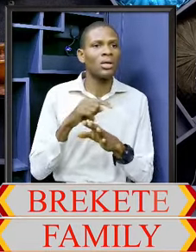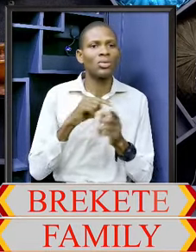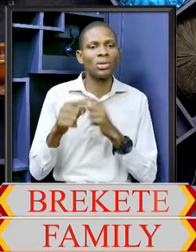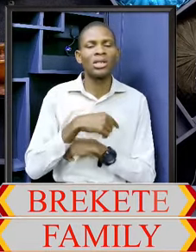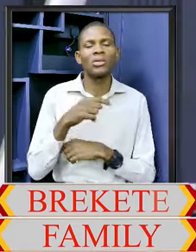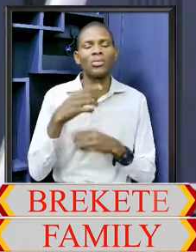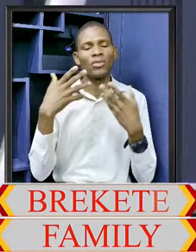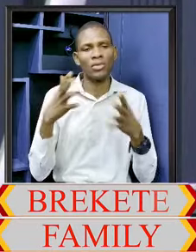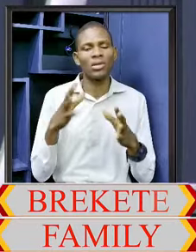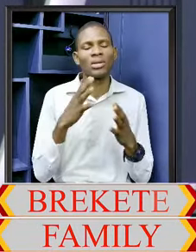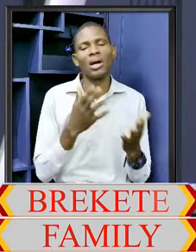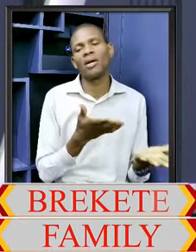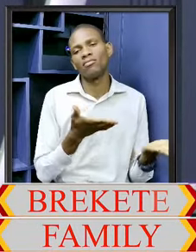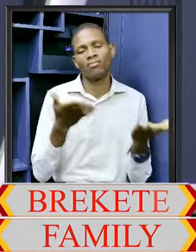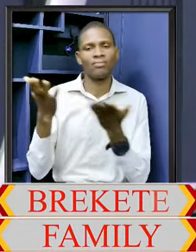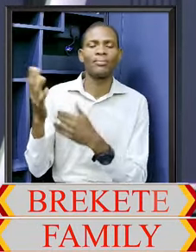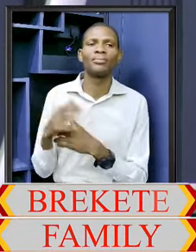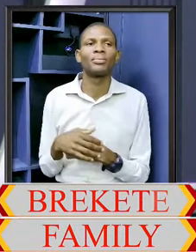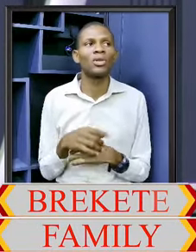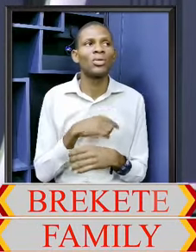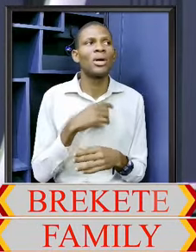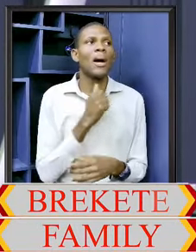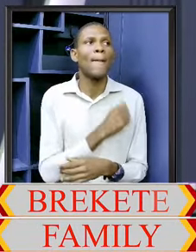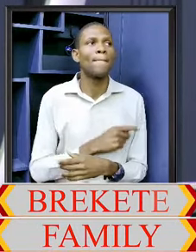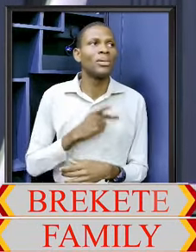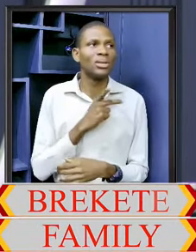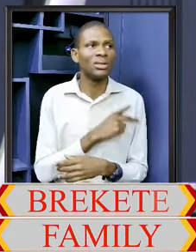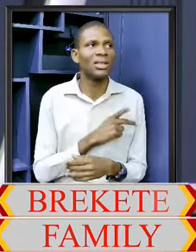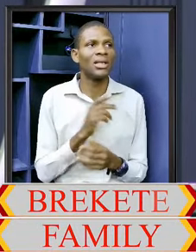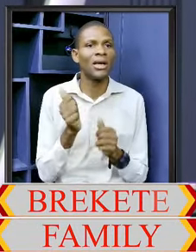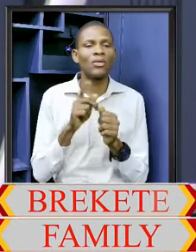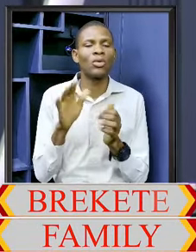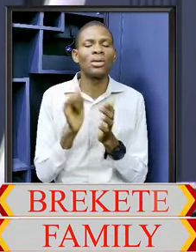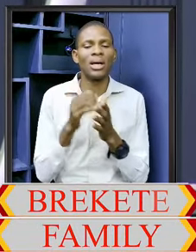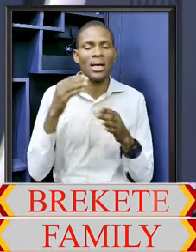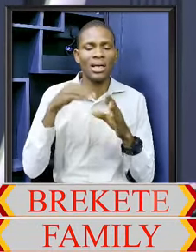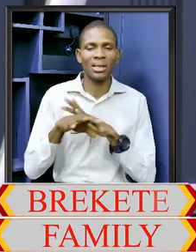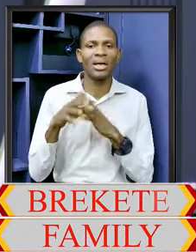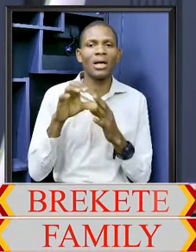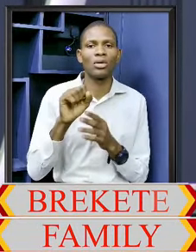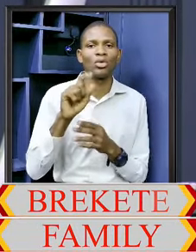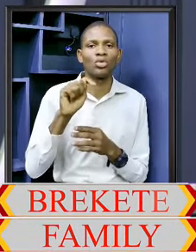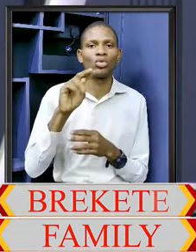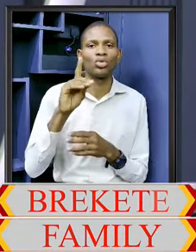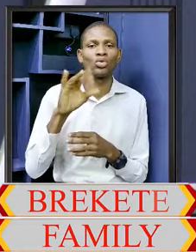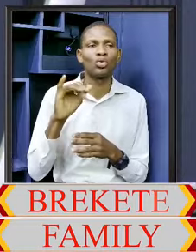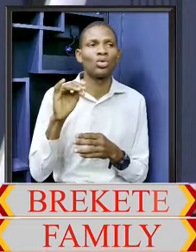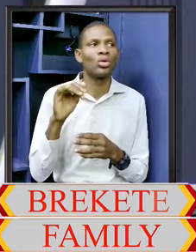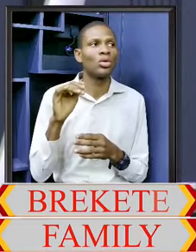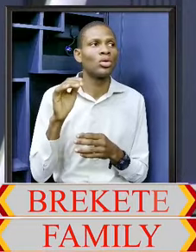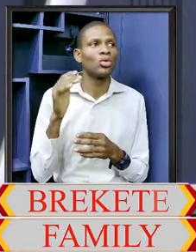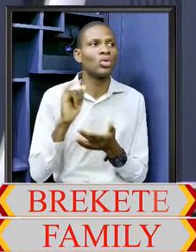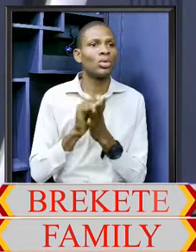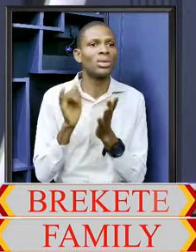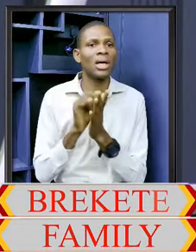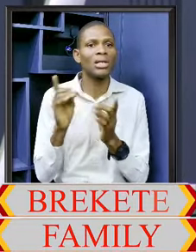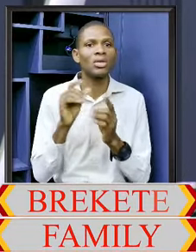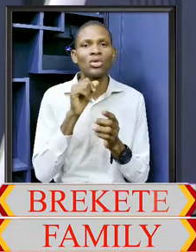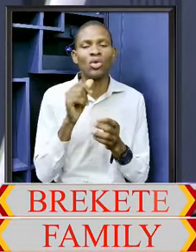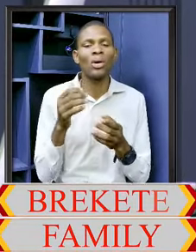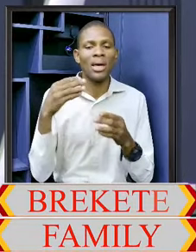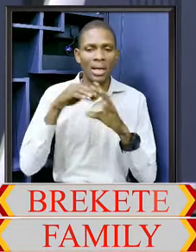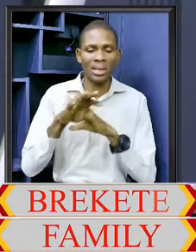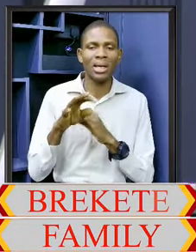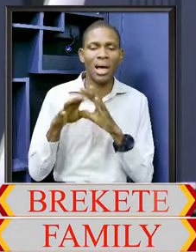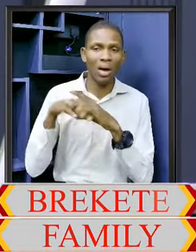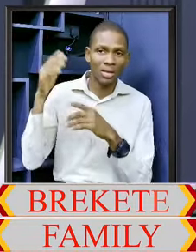pack Kaya come out from studio, and we'd appreciate everybody we enter studio. Those we no appreciate, we no enter, we'd appreciate you